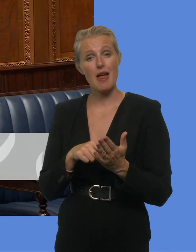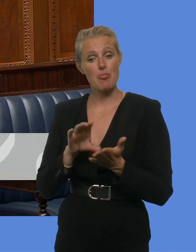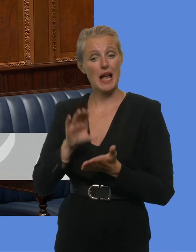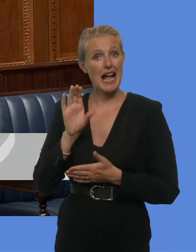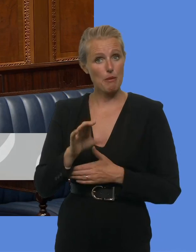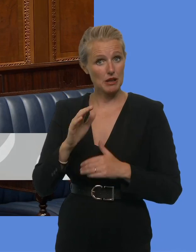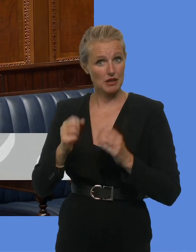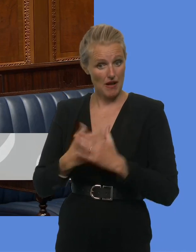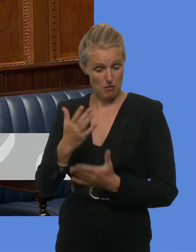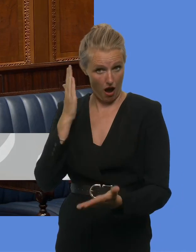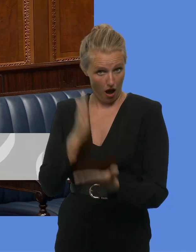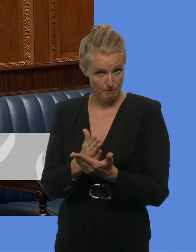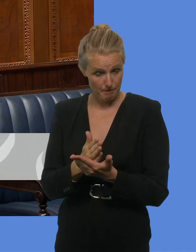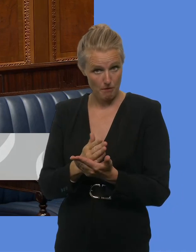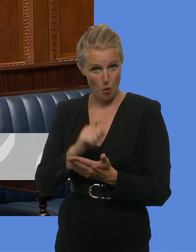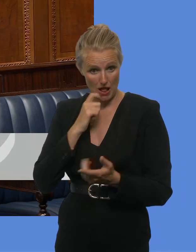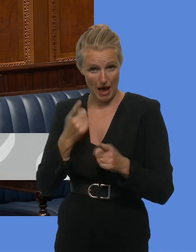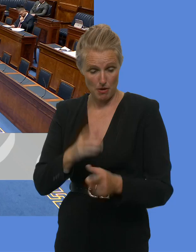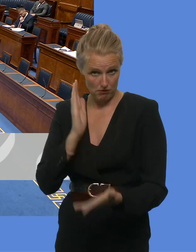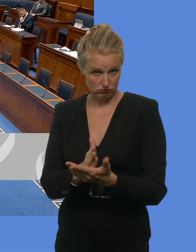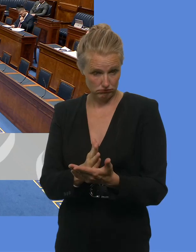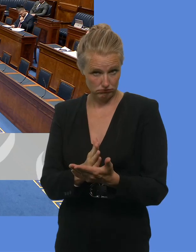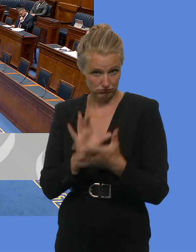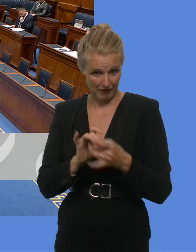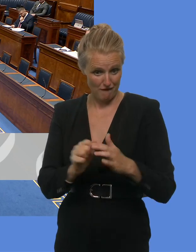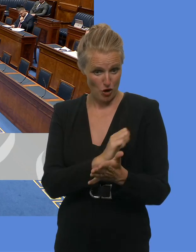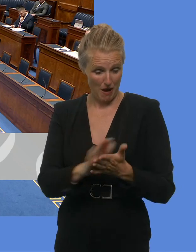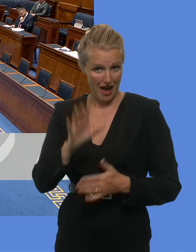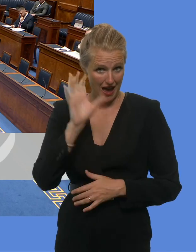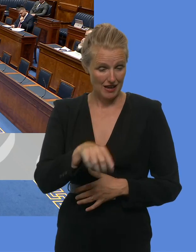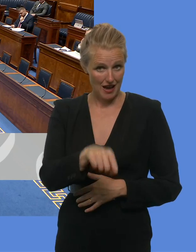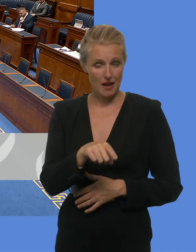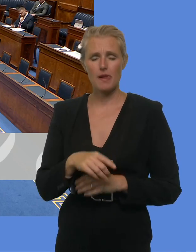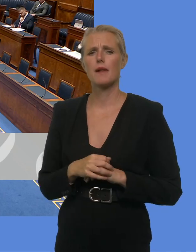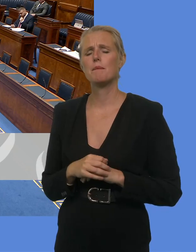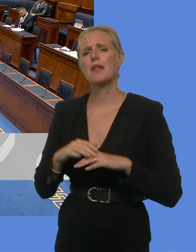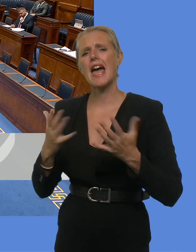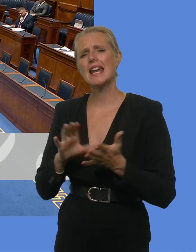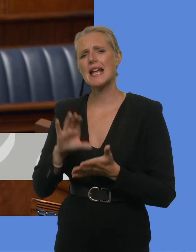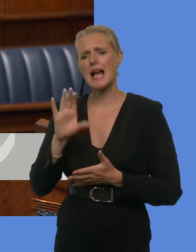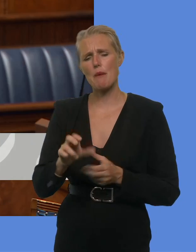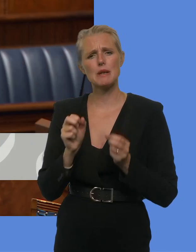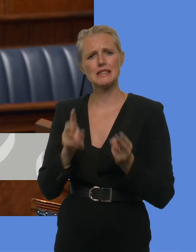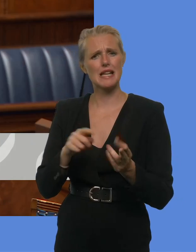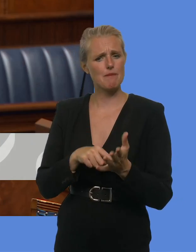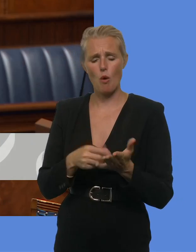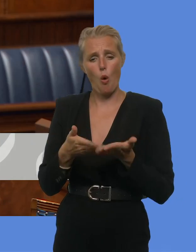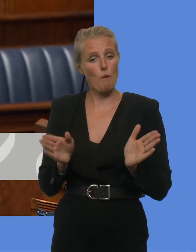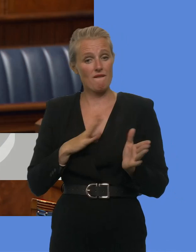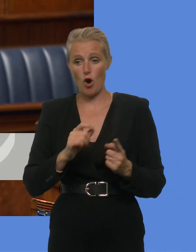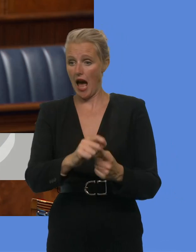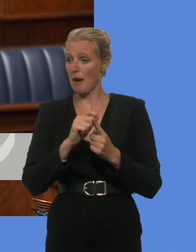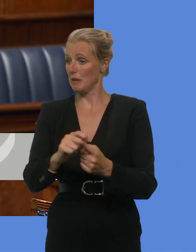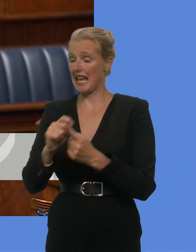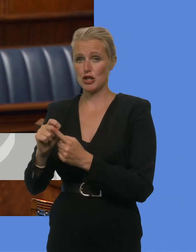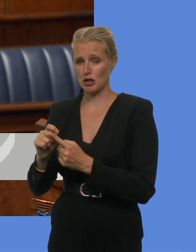will actually be part of it? Deputy First Minister. Well, any capital scheme will of course be open for application, but in my